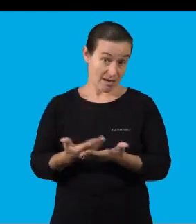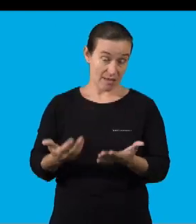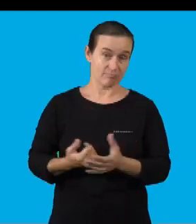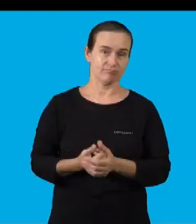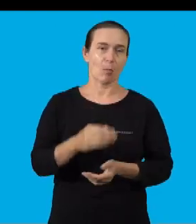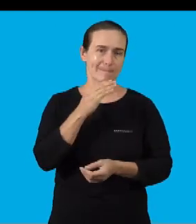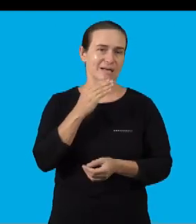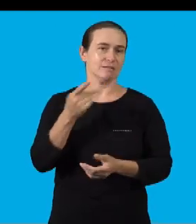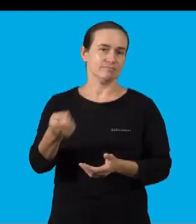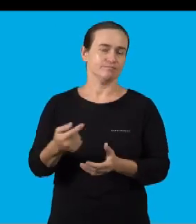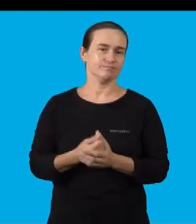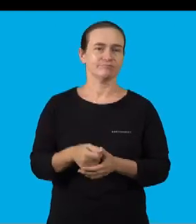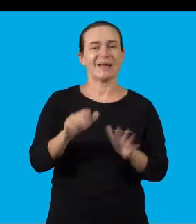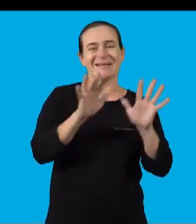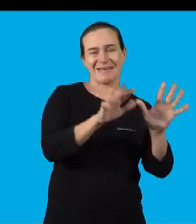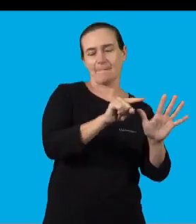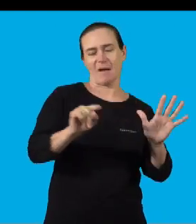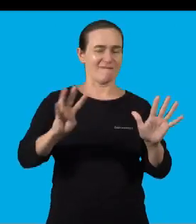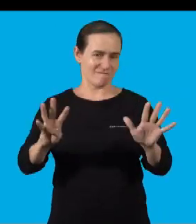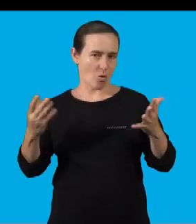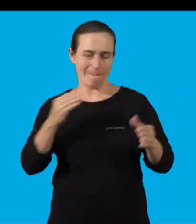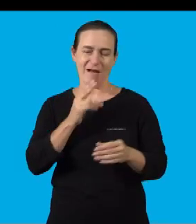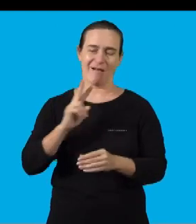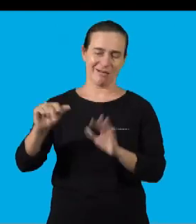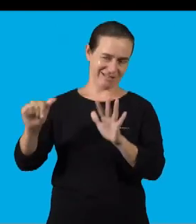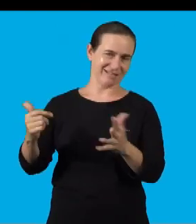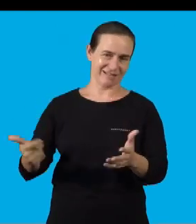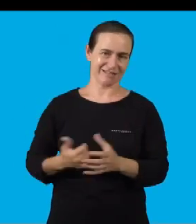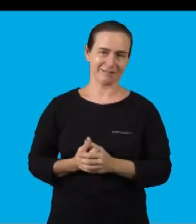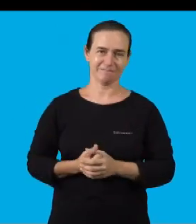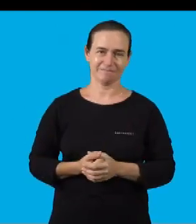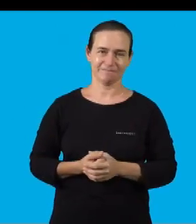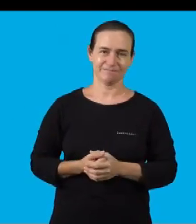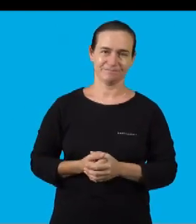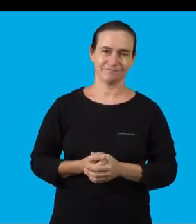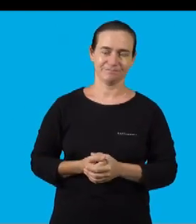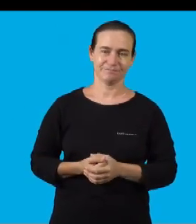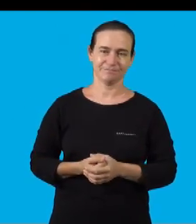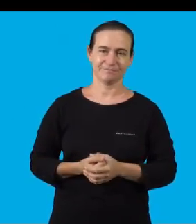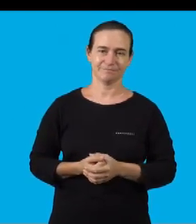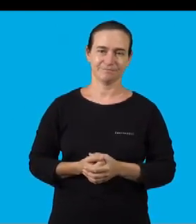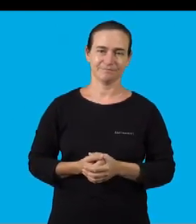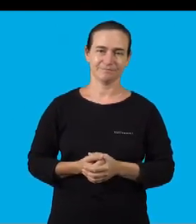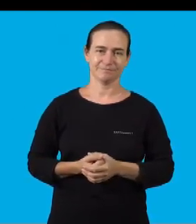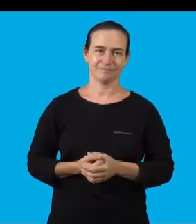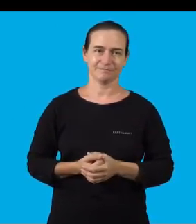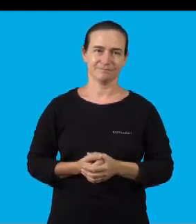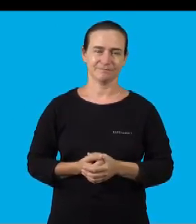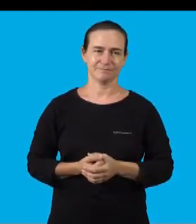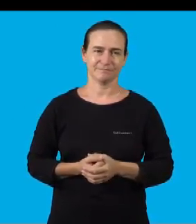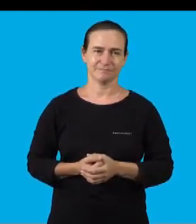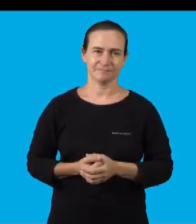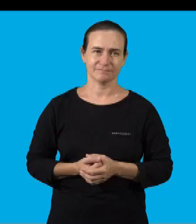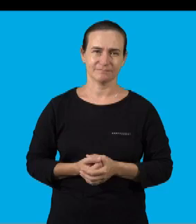T1, that would be a 10 minus 4, giving us, of course, that 6. And just to make sure